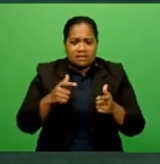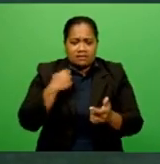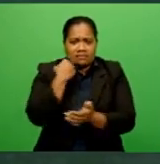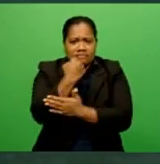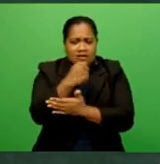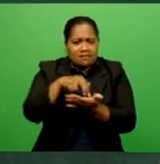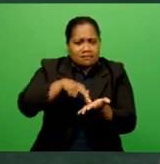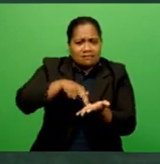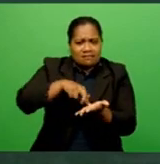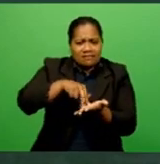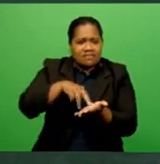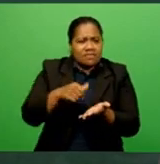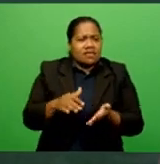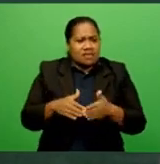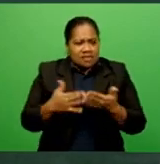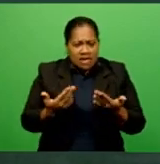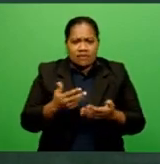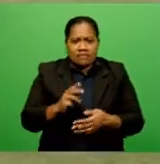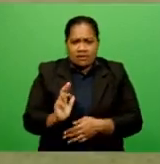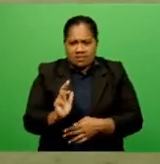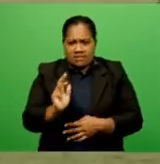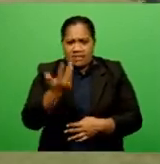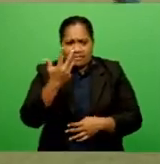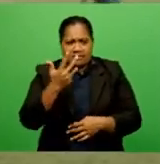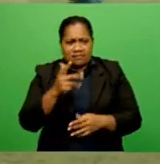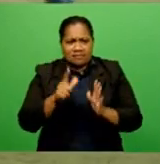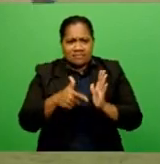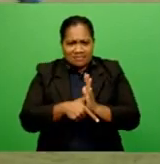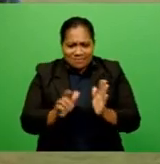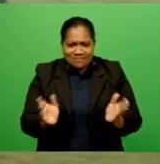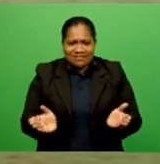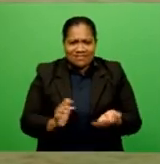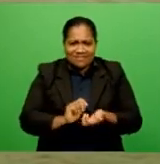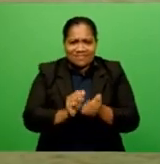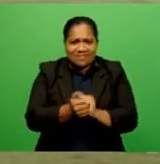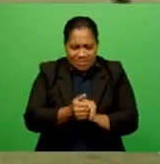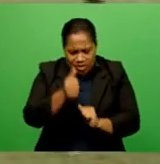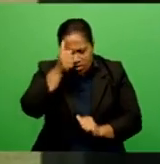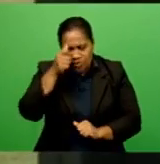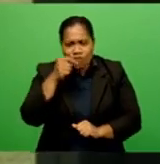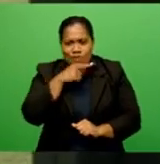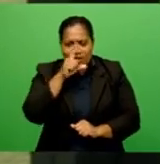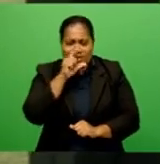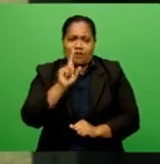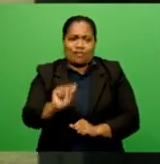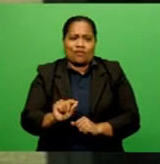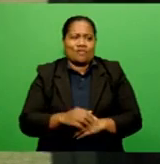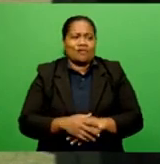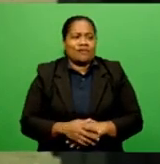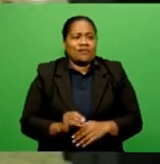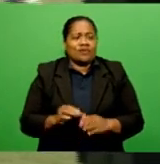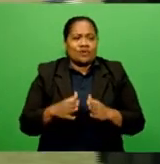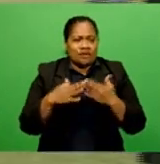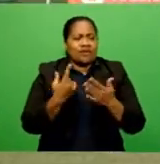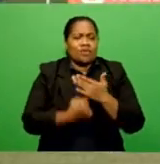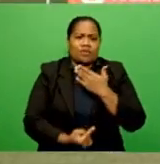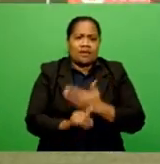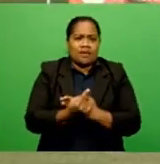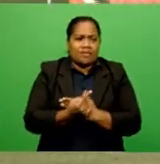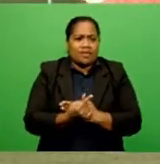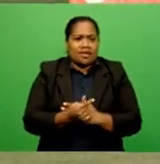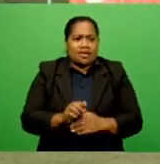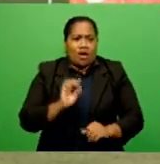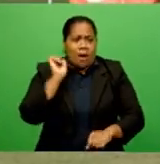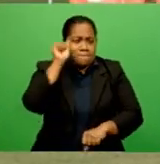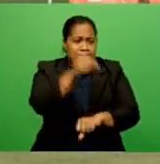9th tournament. I know the boys can do it. Coach Isoa Mbatimbasanga says taking down one of the champion teams